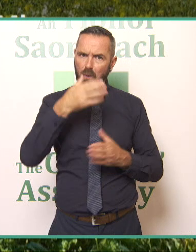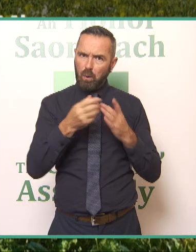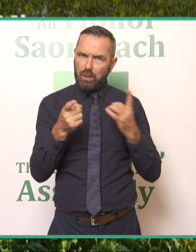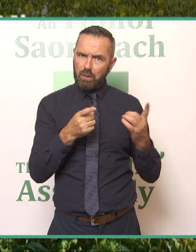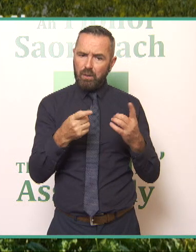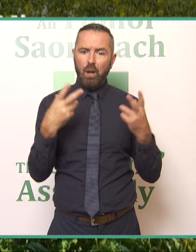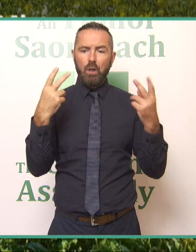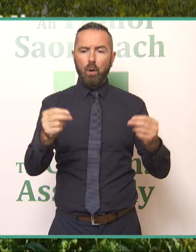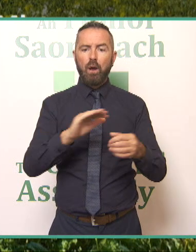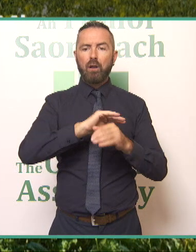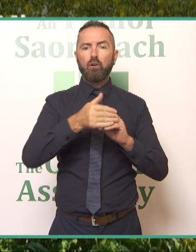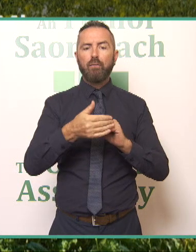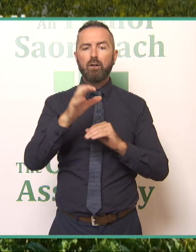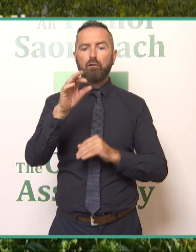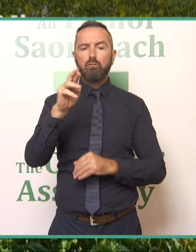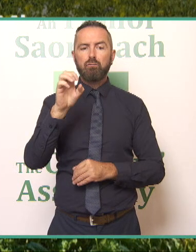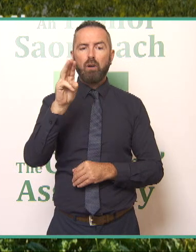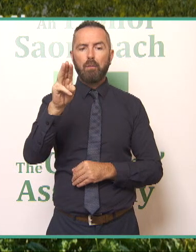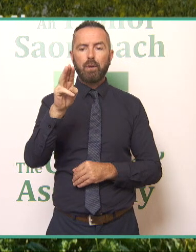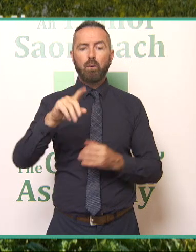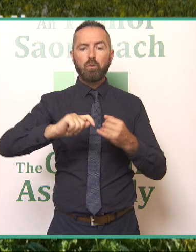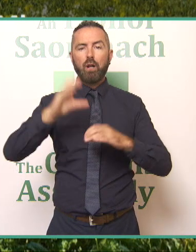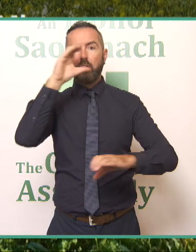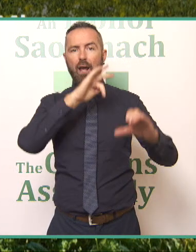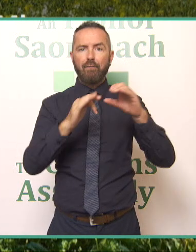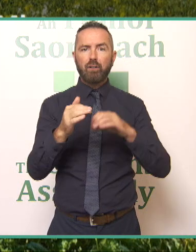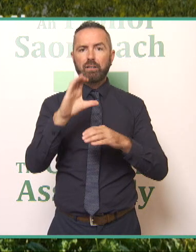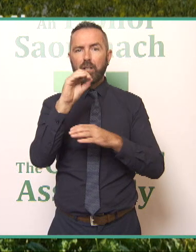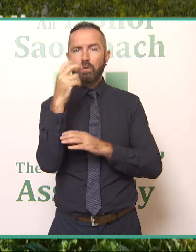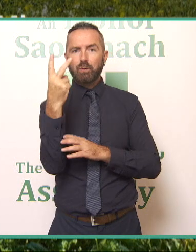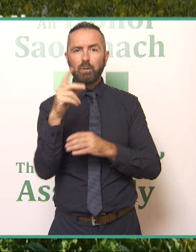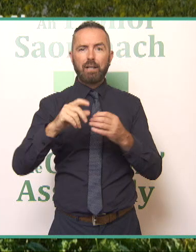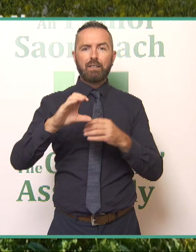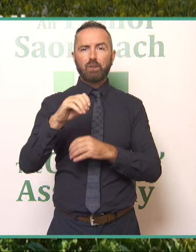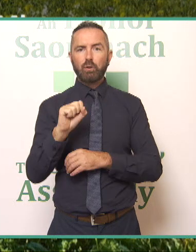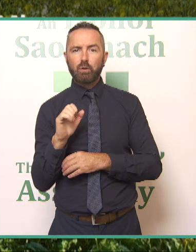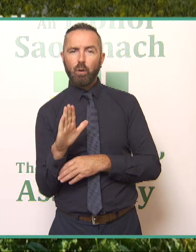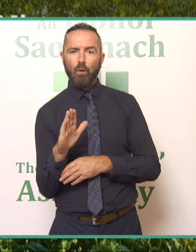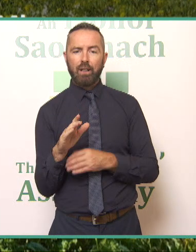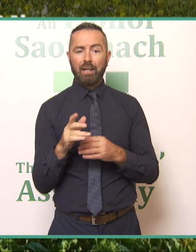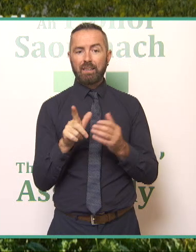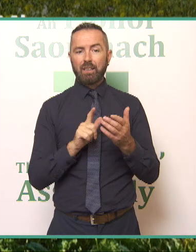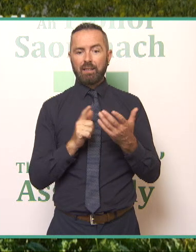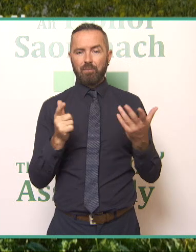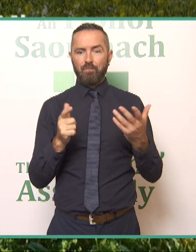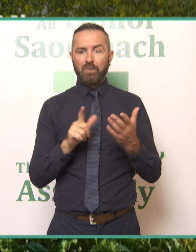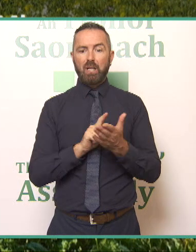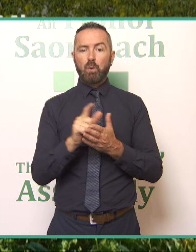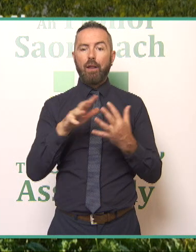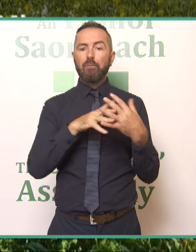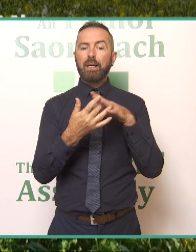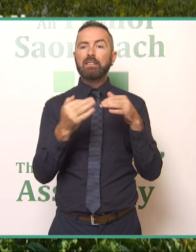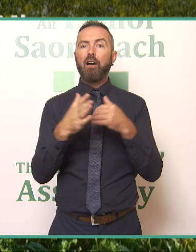was like, no, it's a cover crop. We're trying to look after the carbon. We're trying to look after the soil. Feeding, that's a 12-way mix of